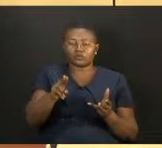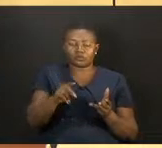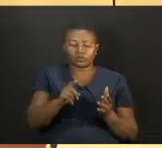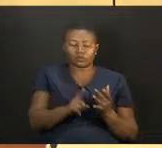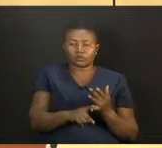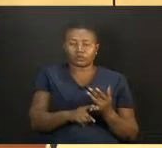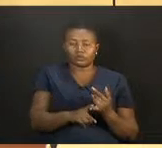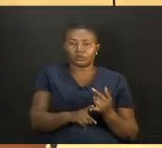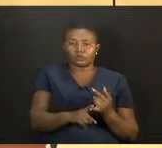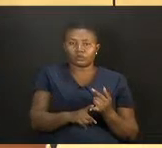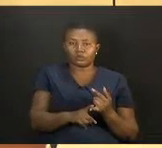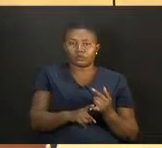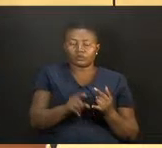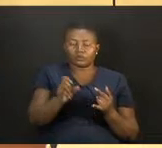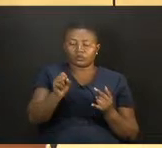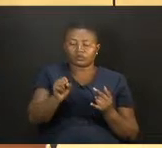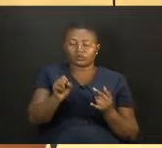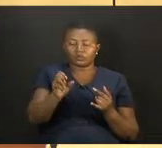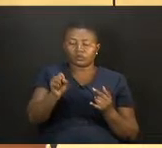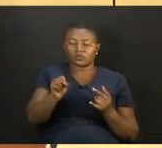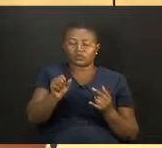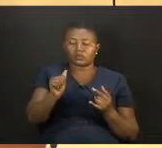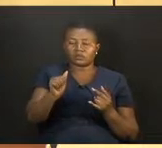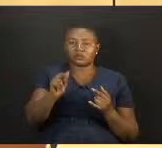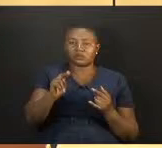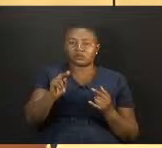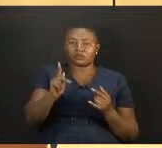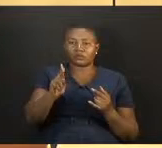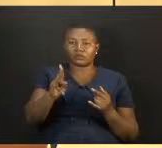V, Sankube Nase,